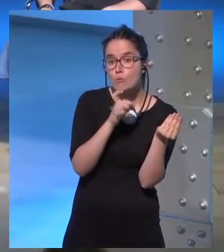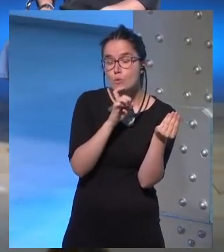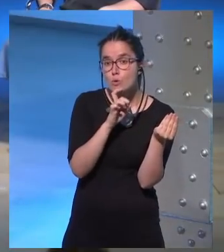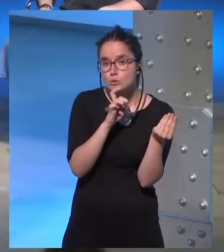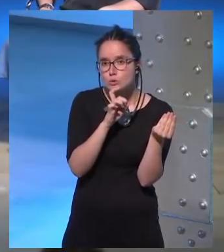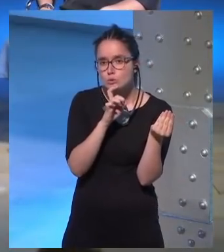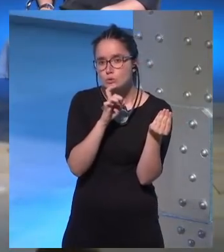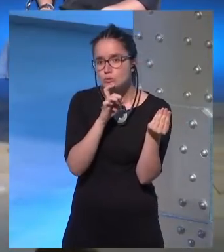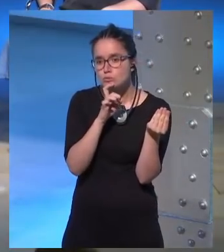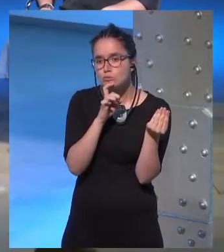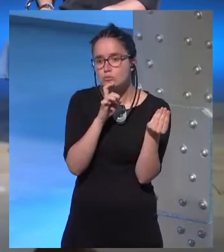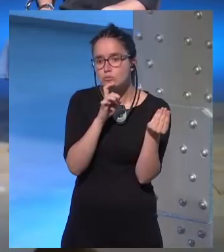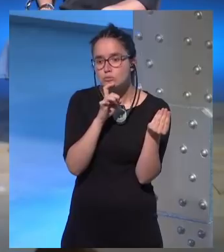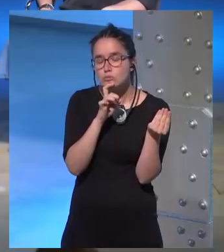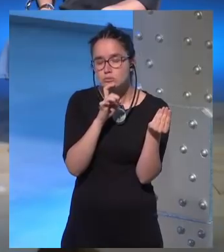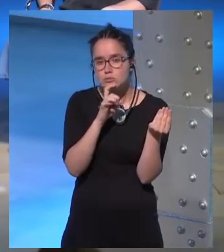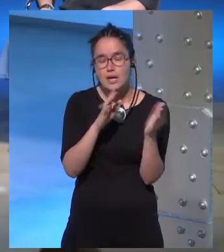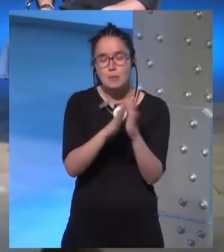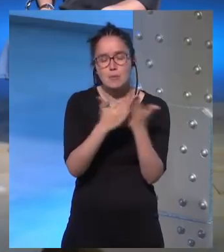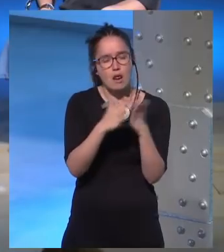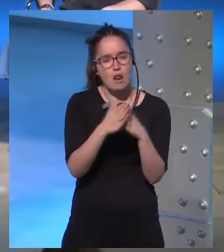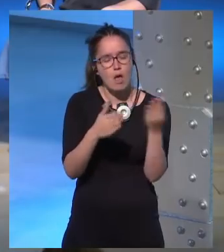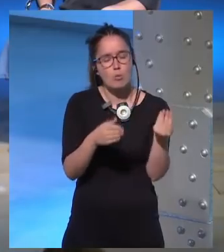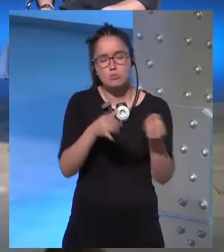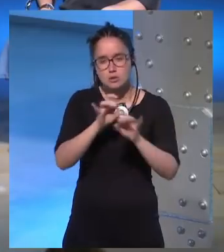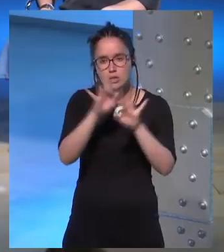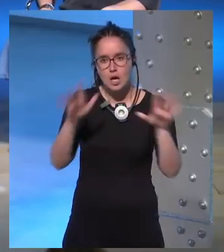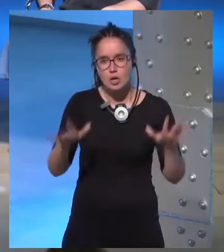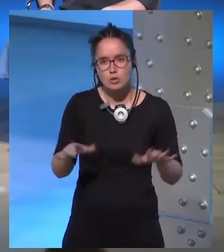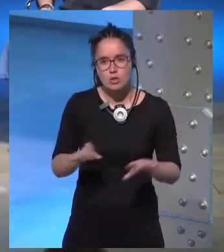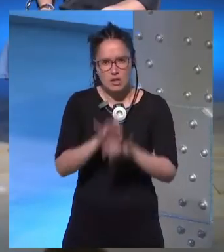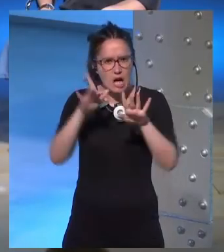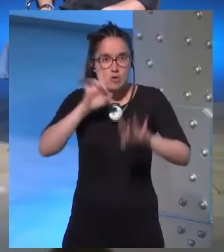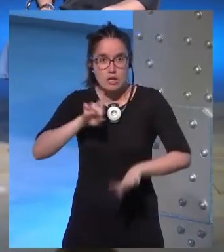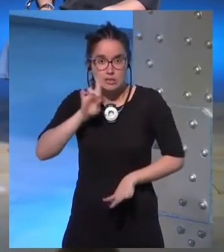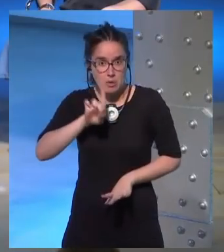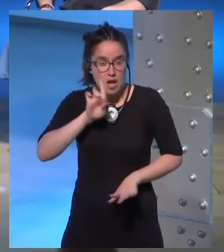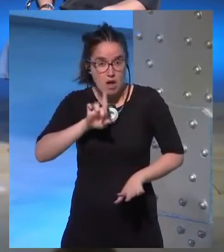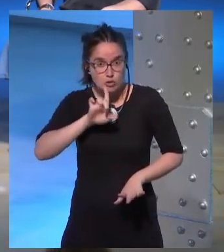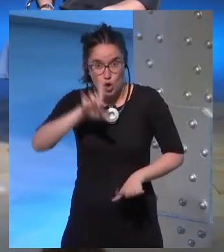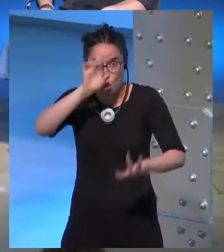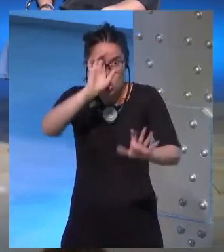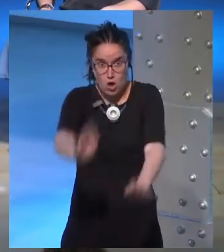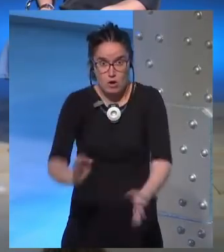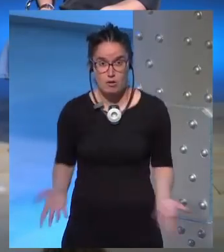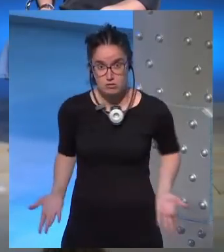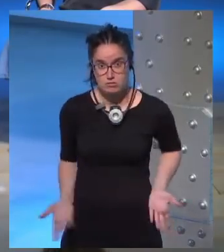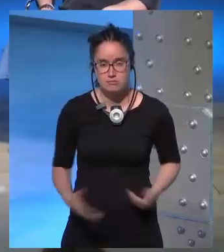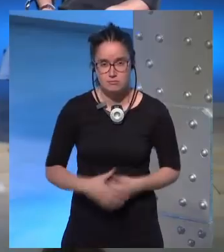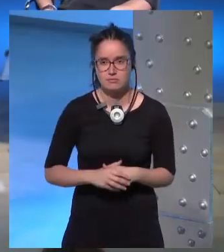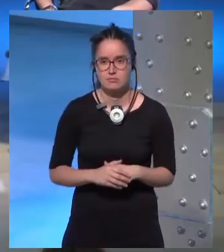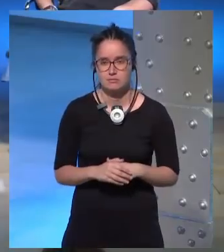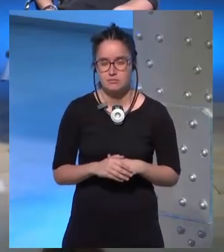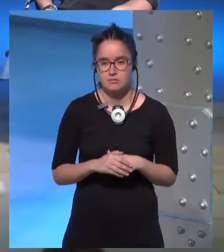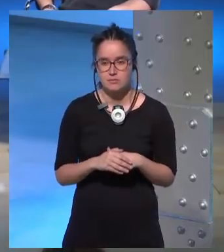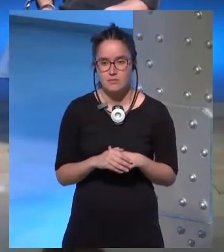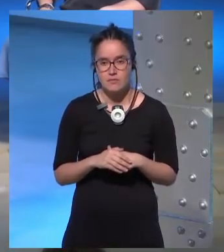In Stars of Legion. And I say, of course, they're all lesbians. I mean, maybe some are asexual. That's fine. That's what I wanted to